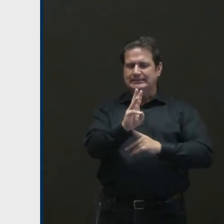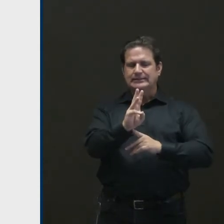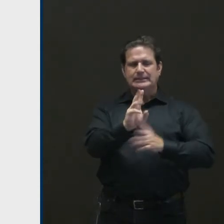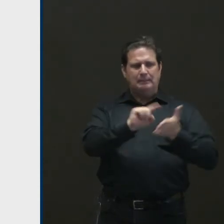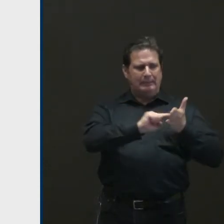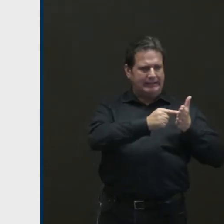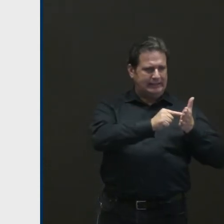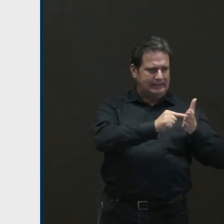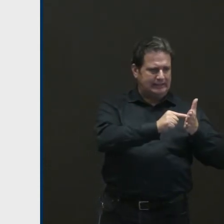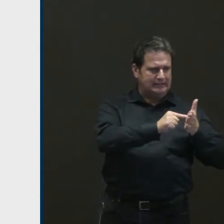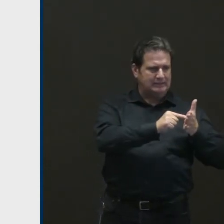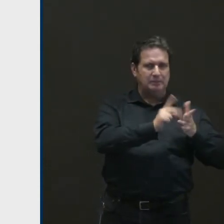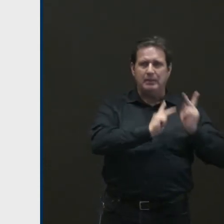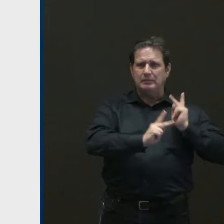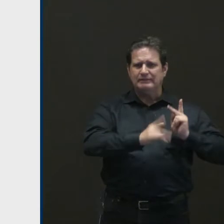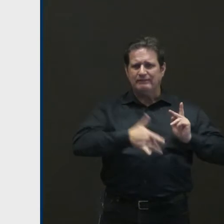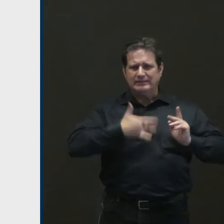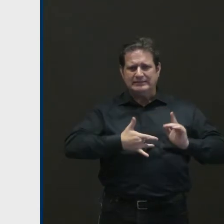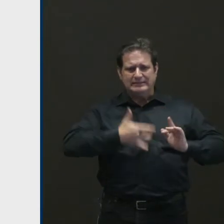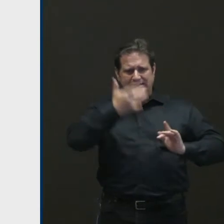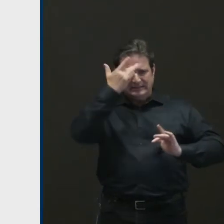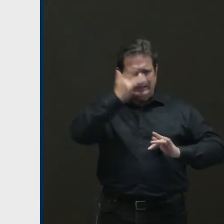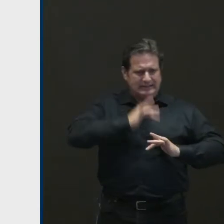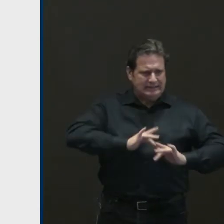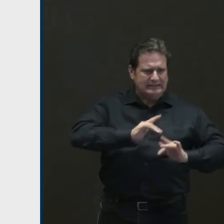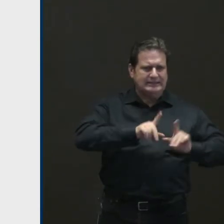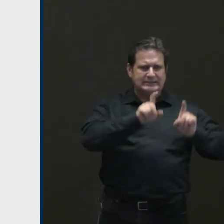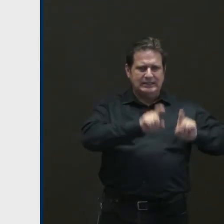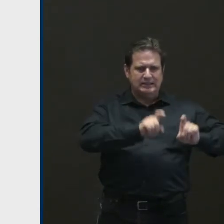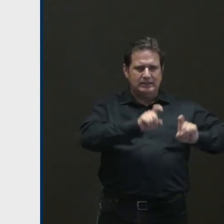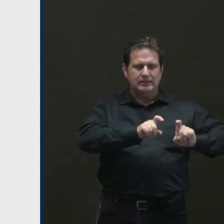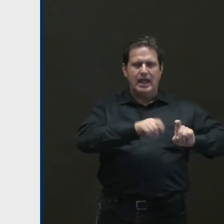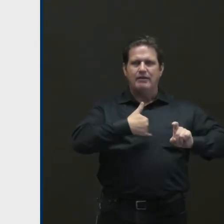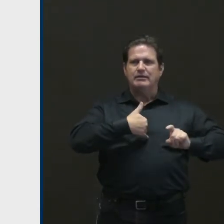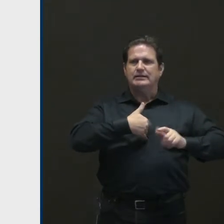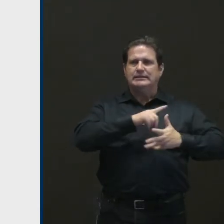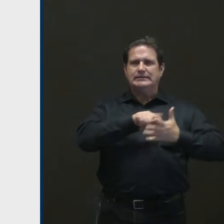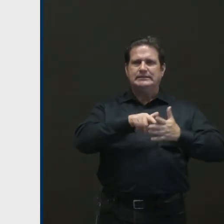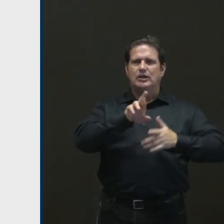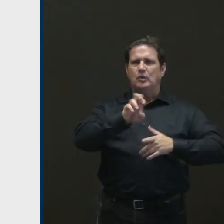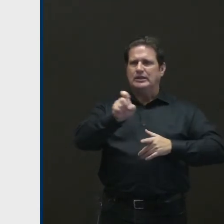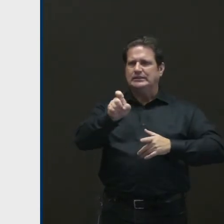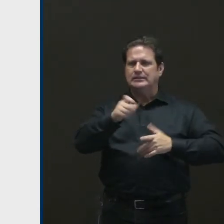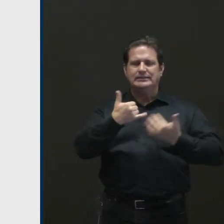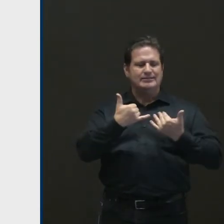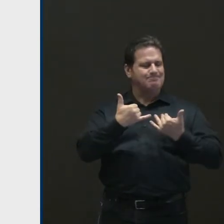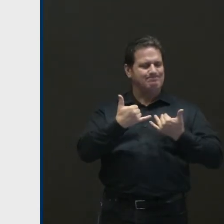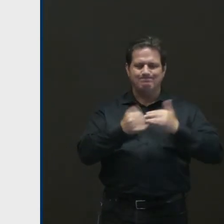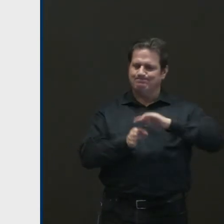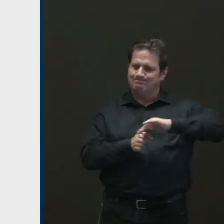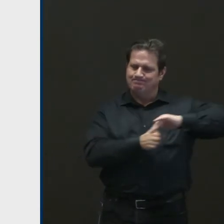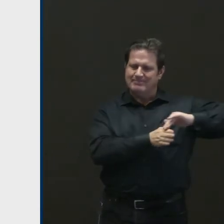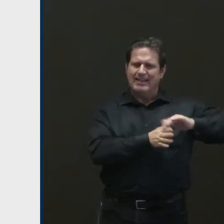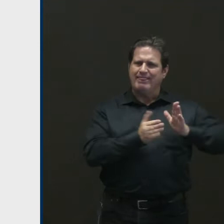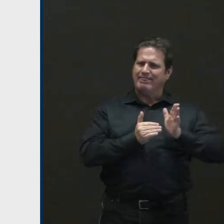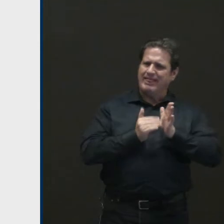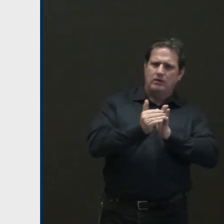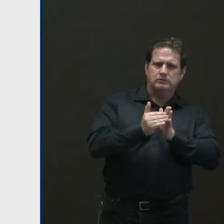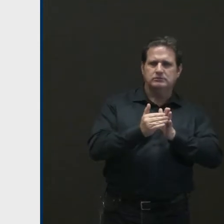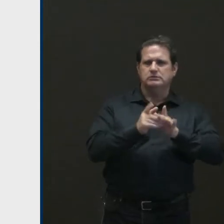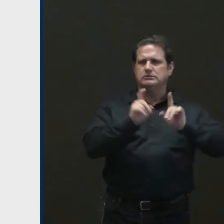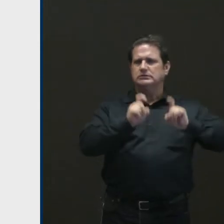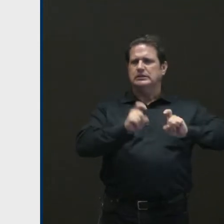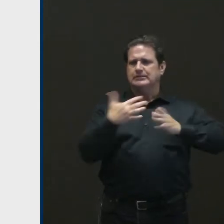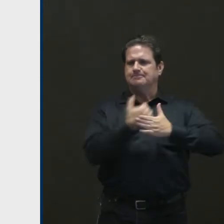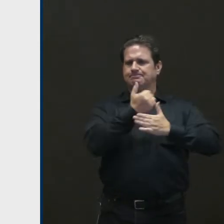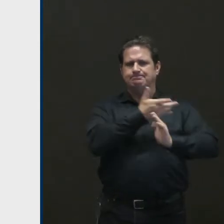only testing people that were symptomatic, had to have a script as they came in here. Now we've been testing thousands